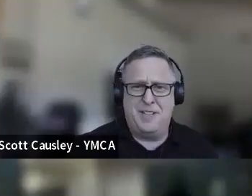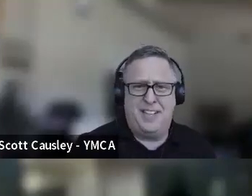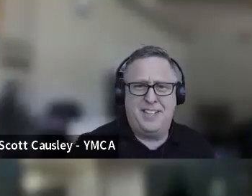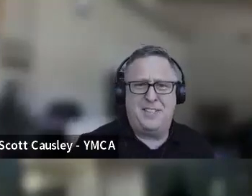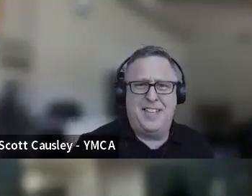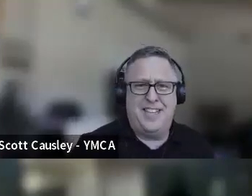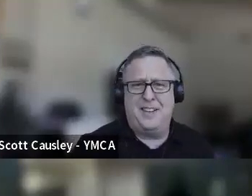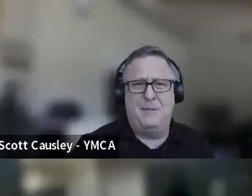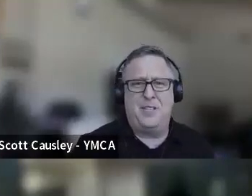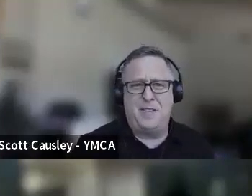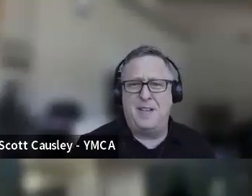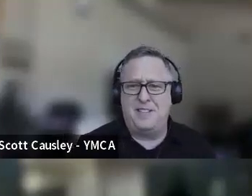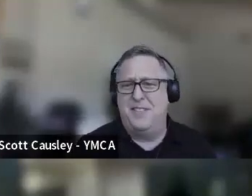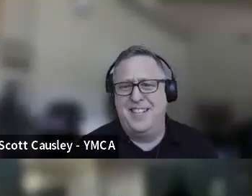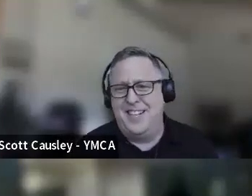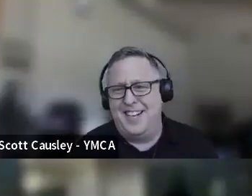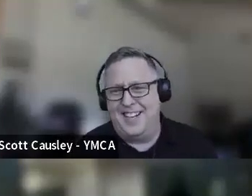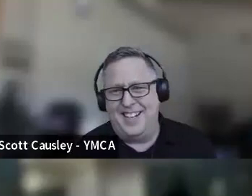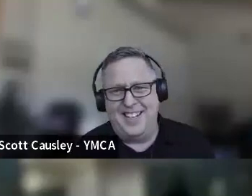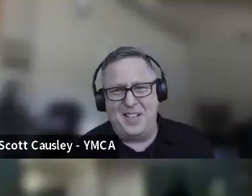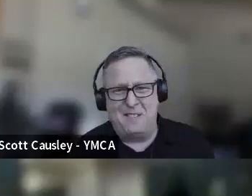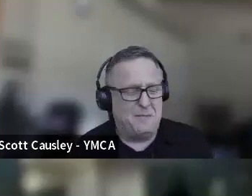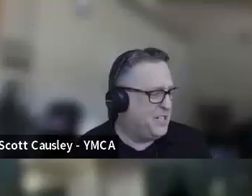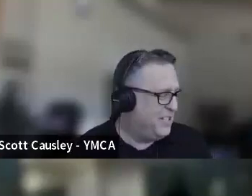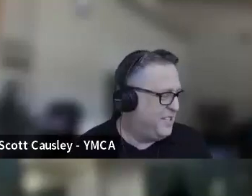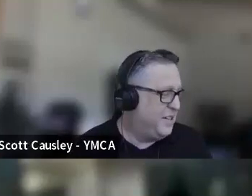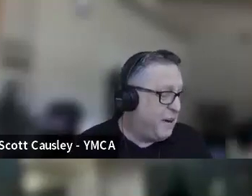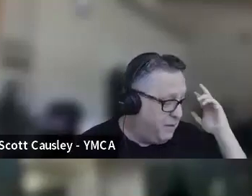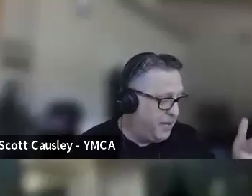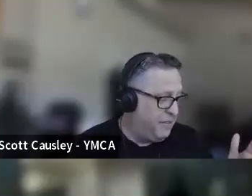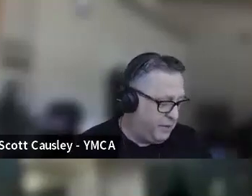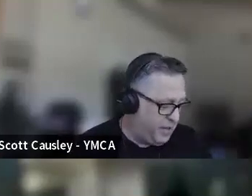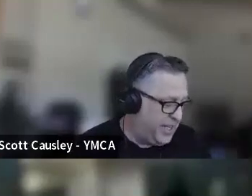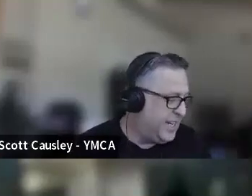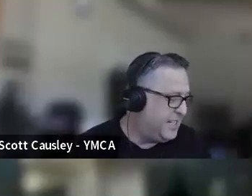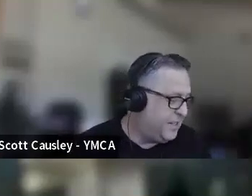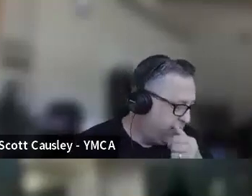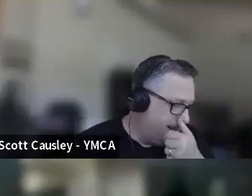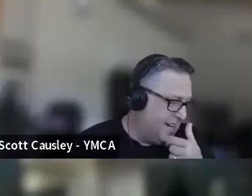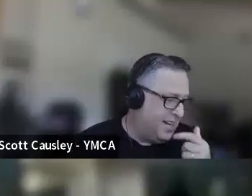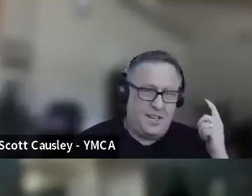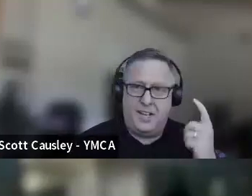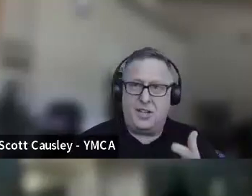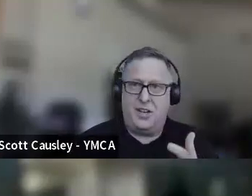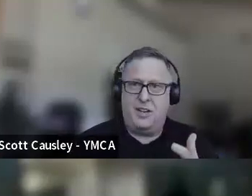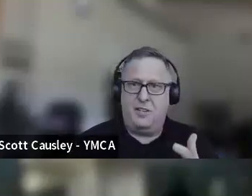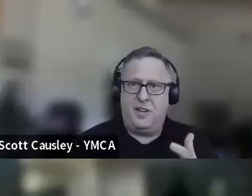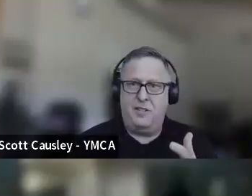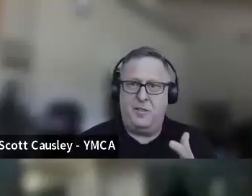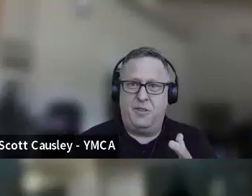putting them on that list so they get a bunch of emails and get all the information. So yeah, we will definitely work on getting that to you.